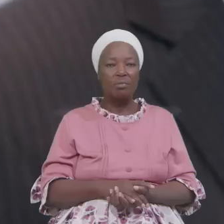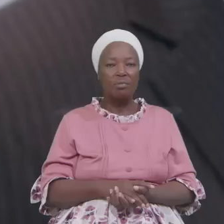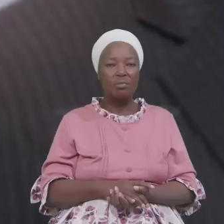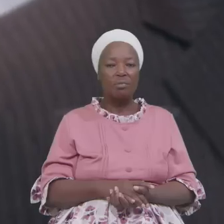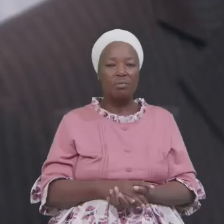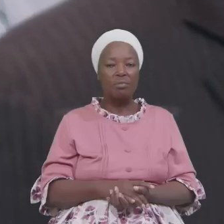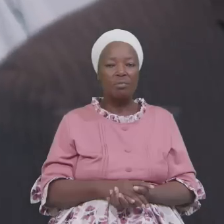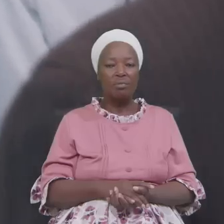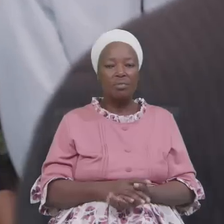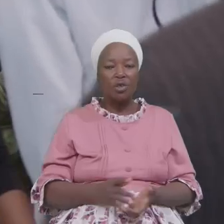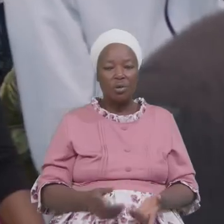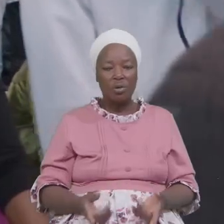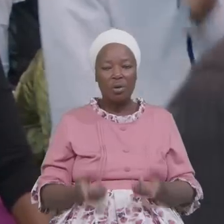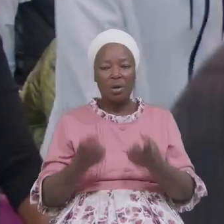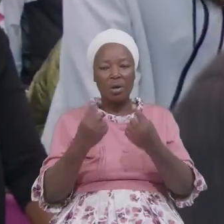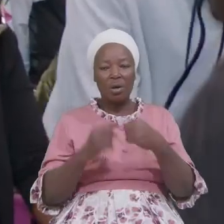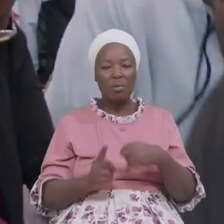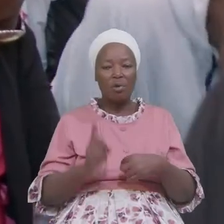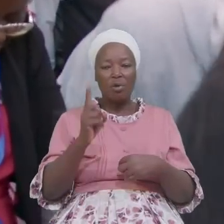Come up higher.